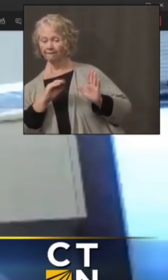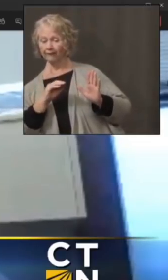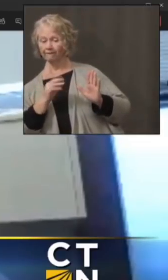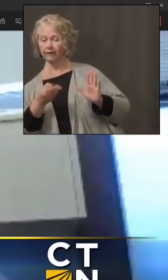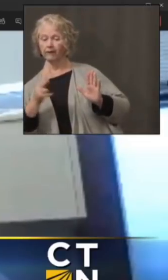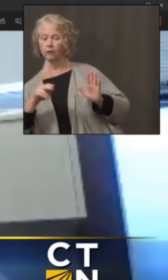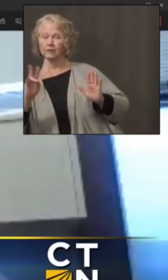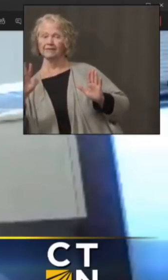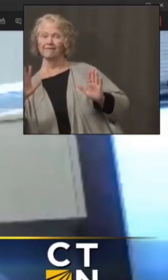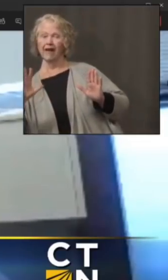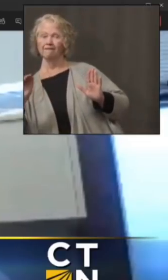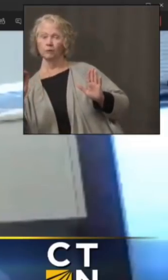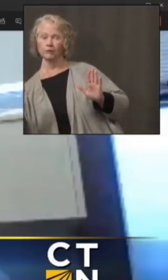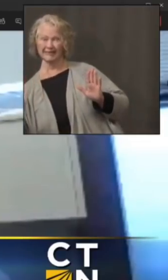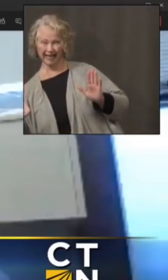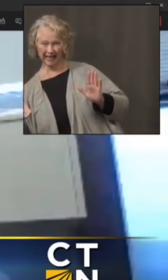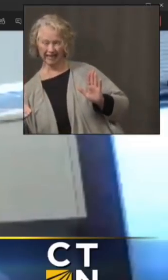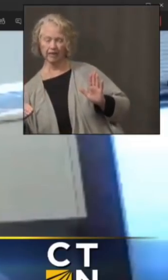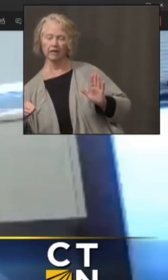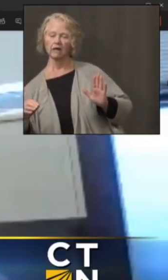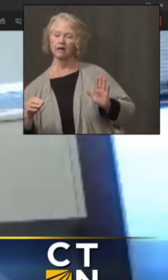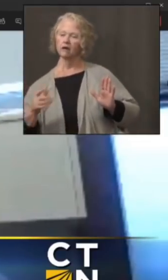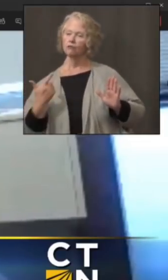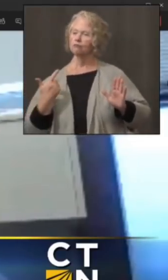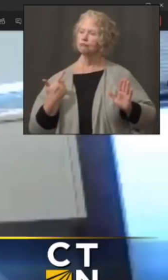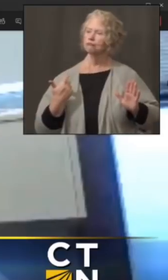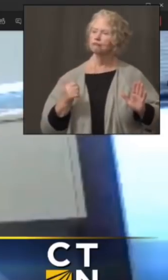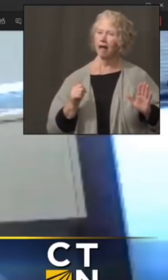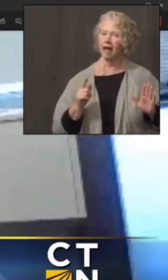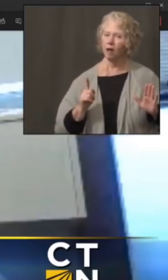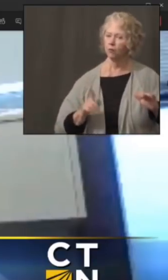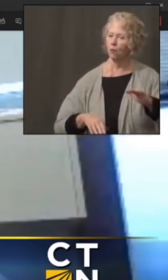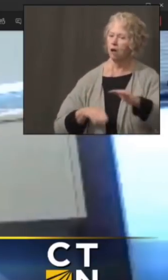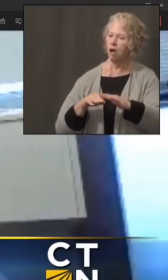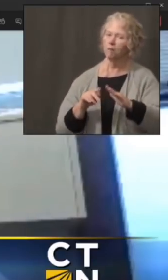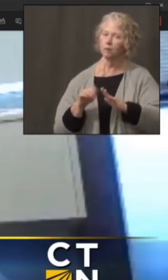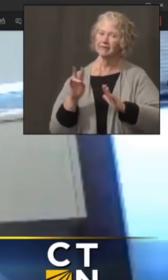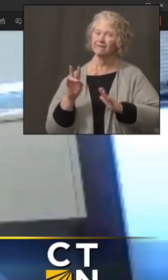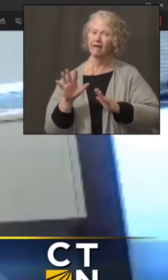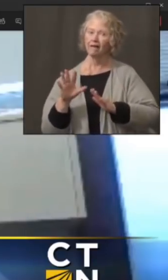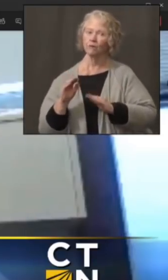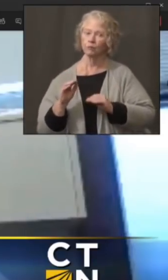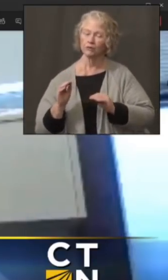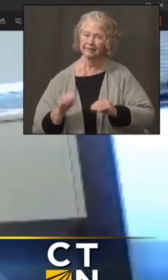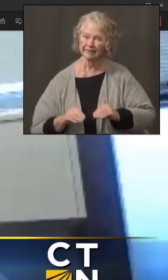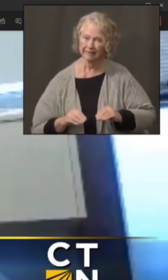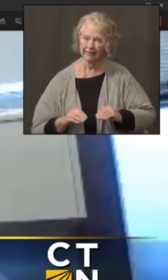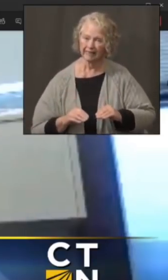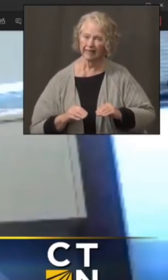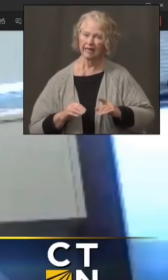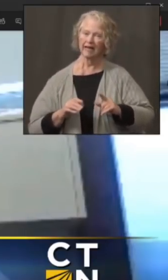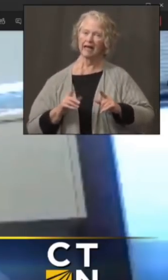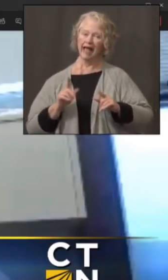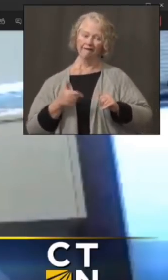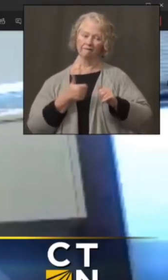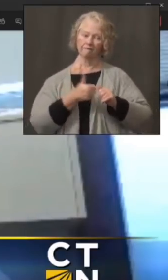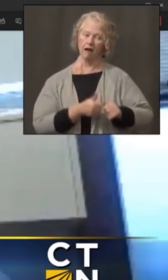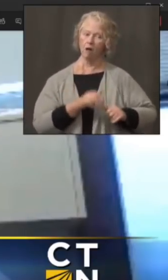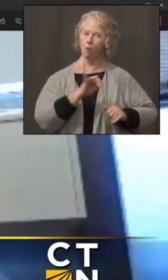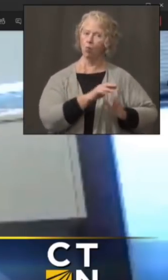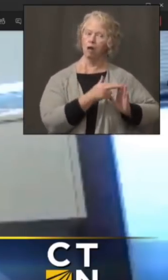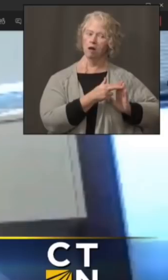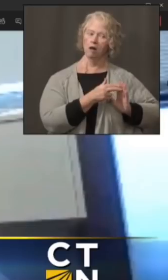the restaurants to try to achieve the 75% capacity rule while still maintaining the protocols